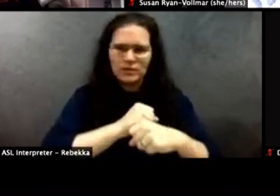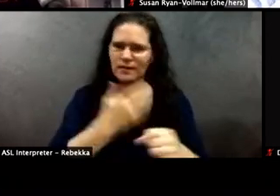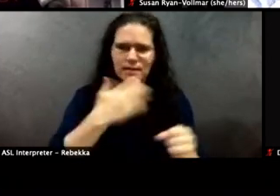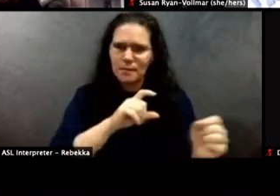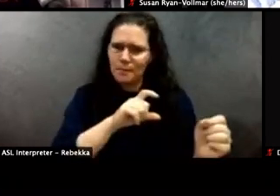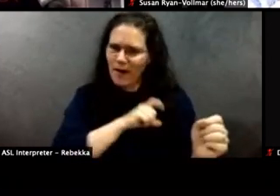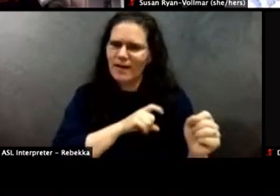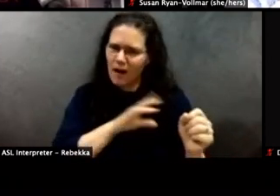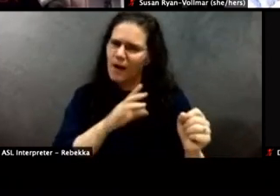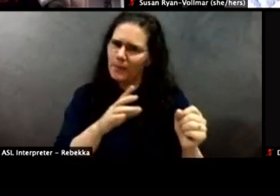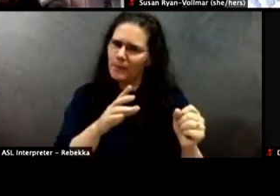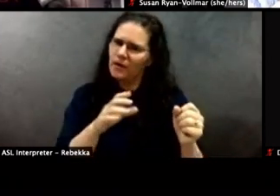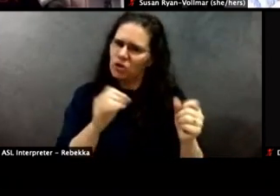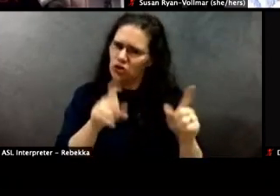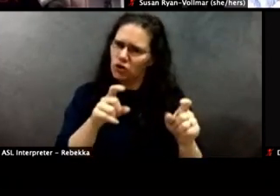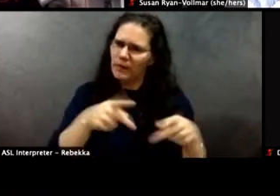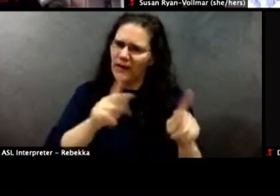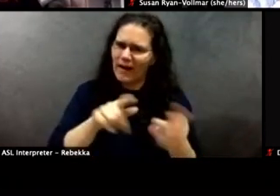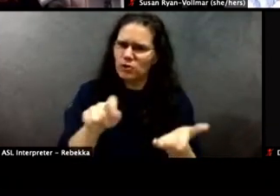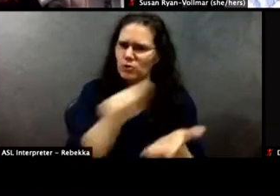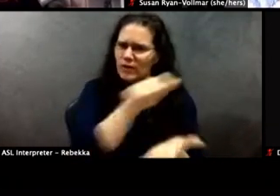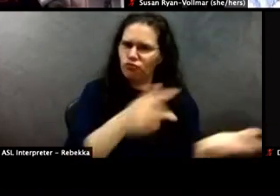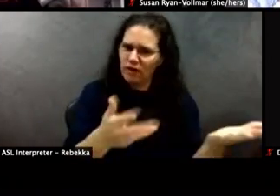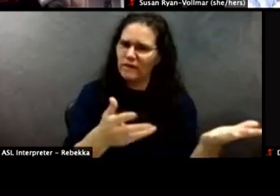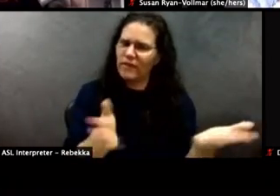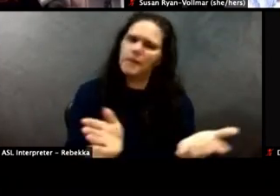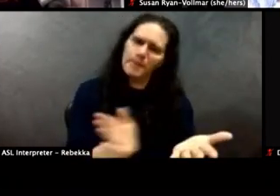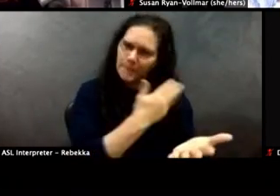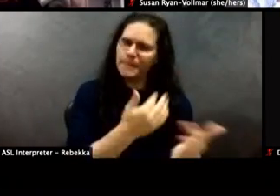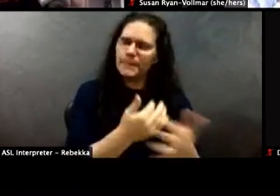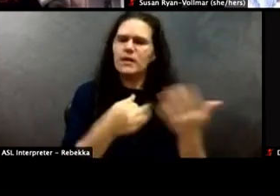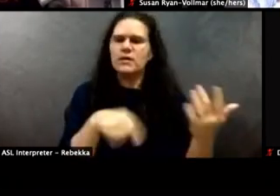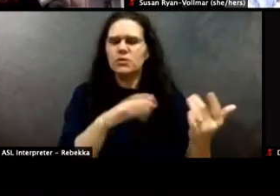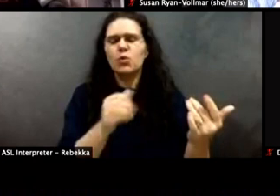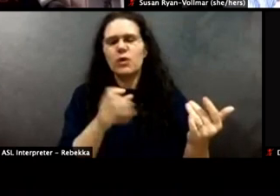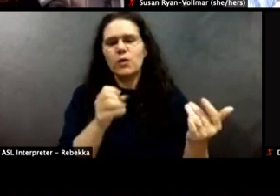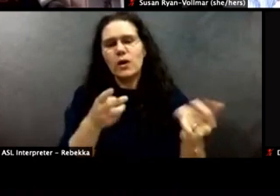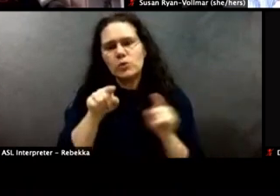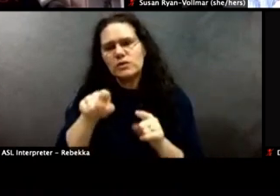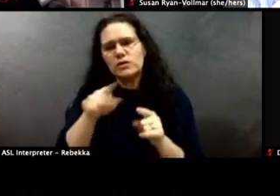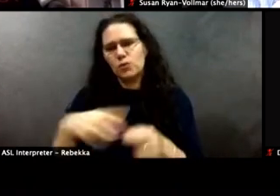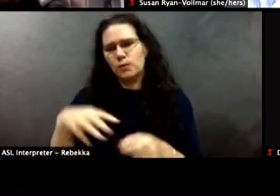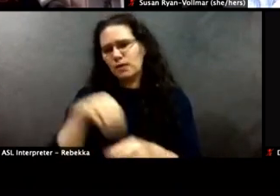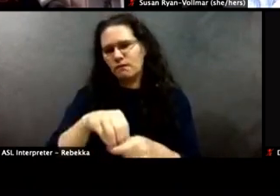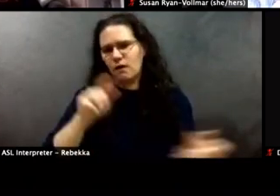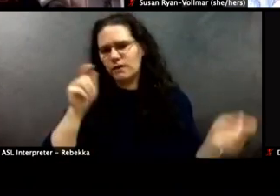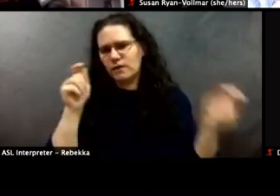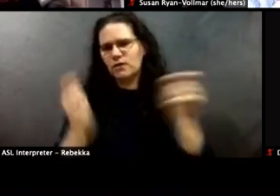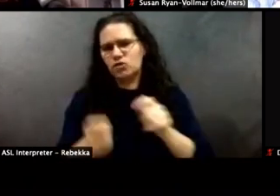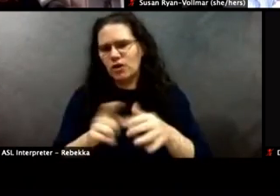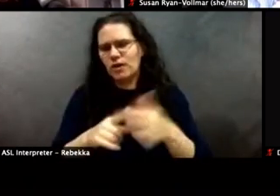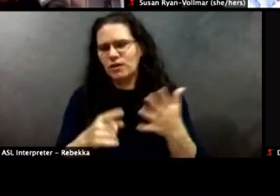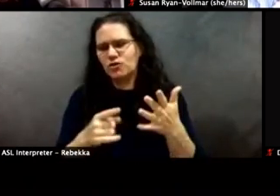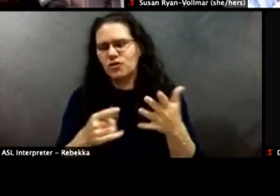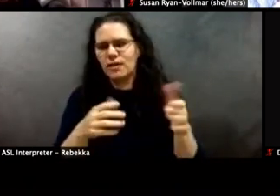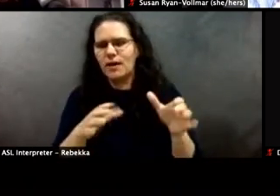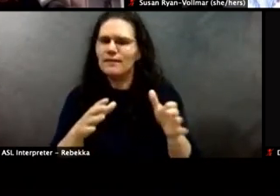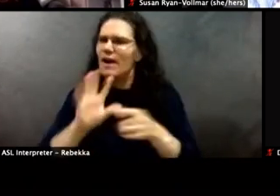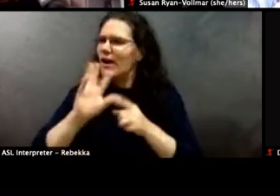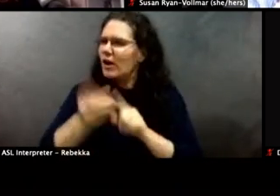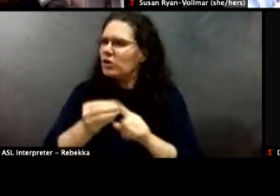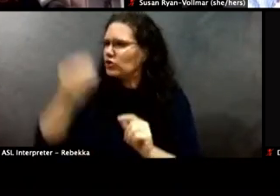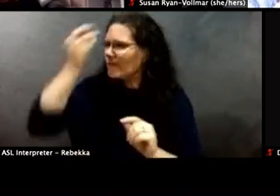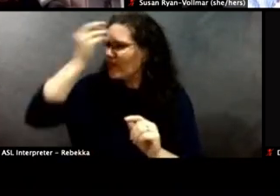As long as that happens, we're going to continue to have this issue. So we want to see that driven home and we want to see you be a part of the change to help change this culture of thinking, of